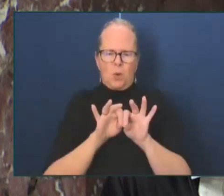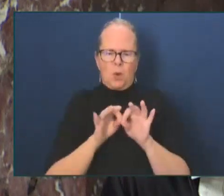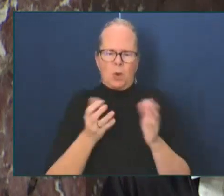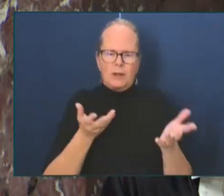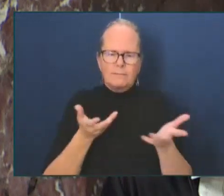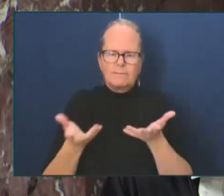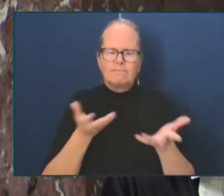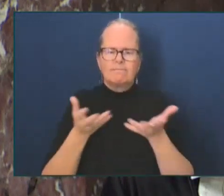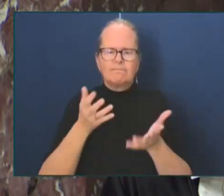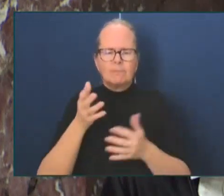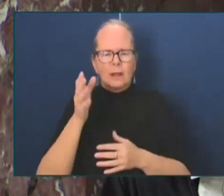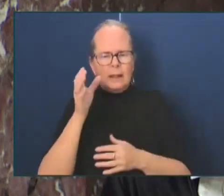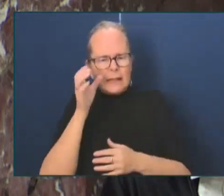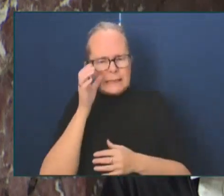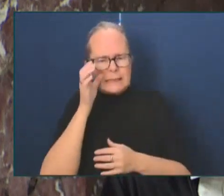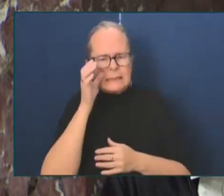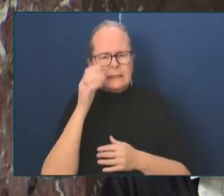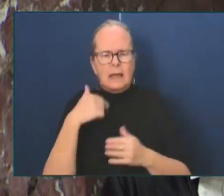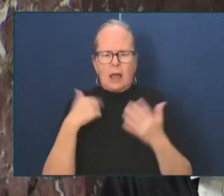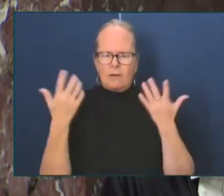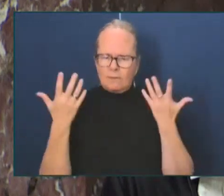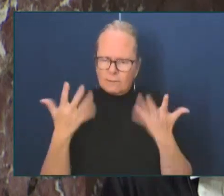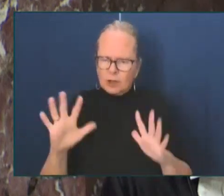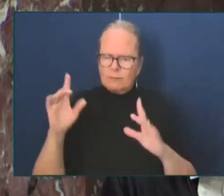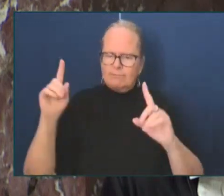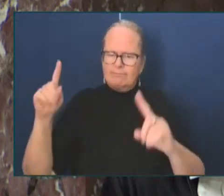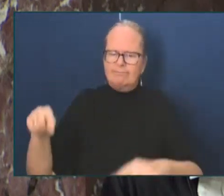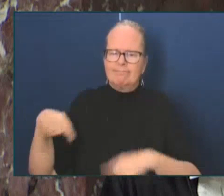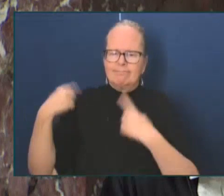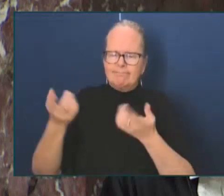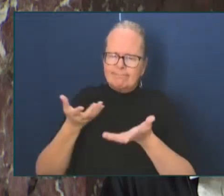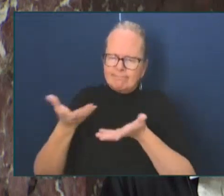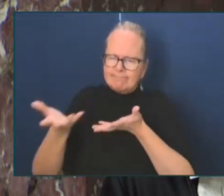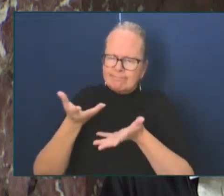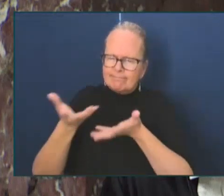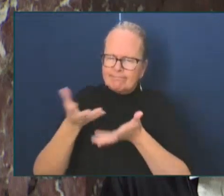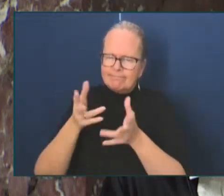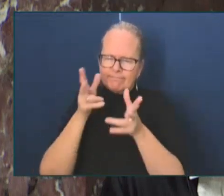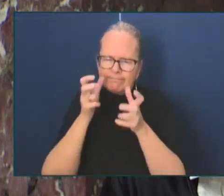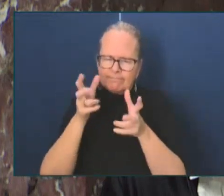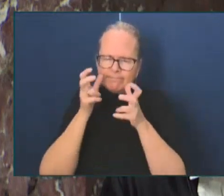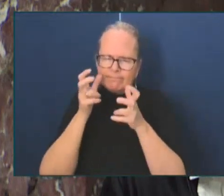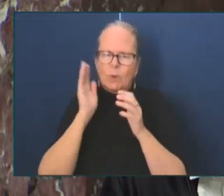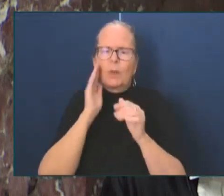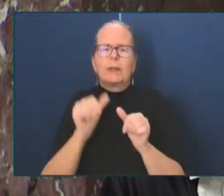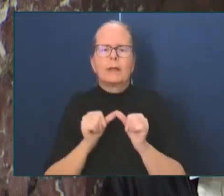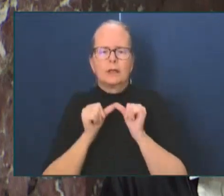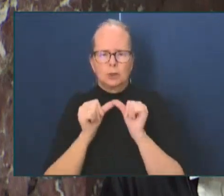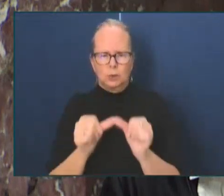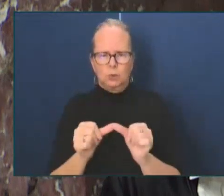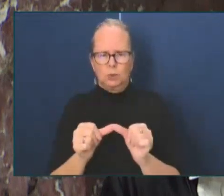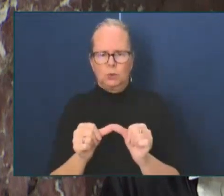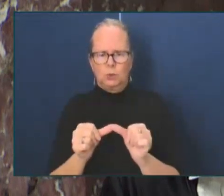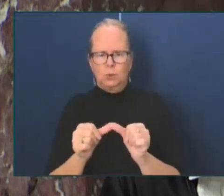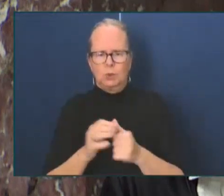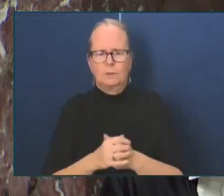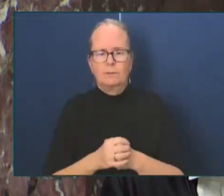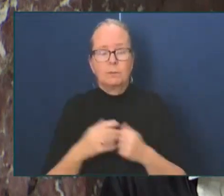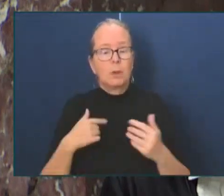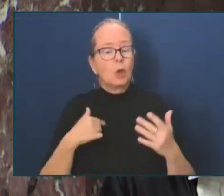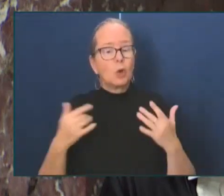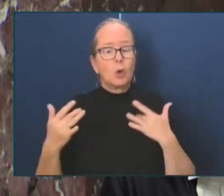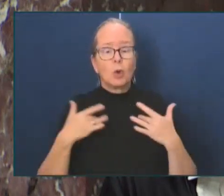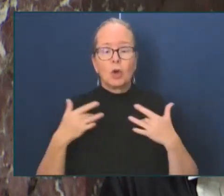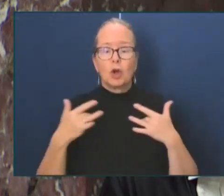to listen to families. And where I'm hearing concerns, Honourable Speaker, I'm taking them very seriously. I hear from a range of